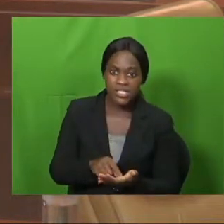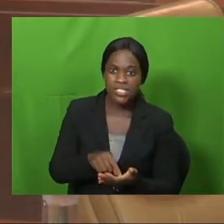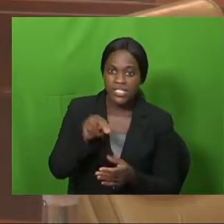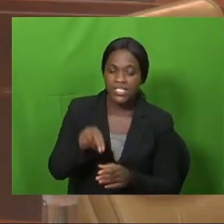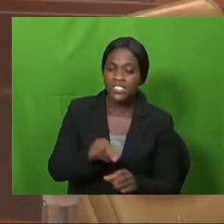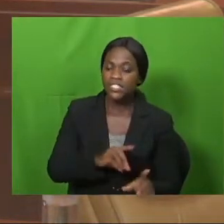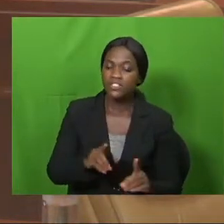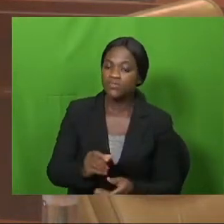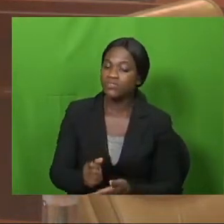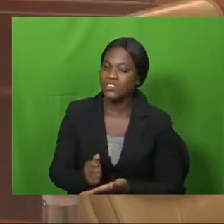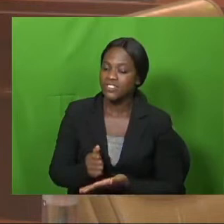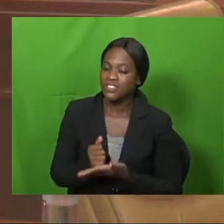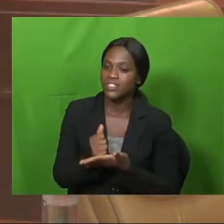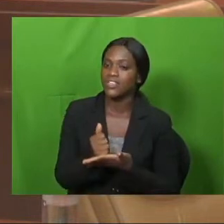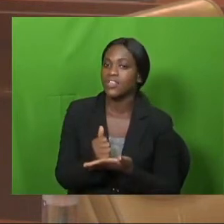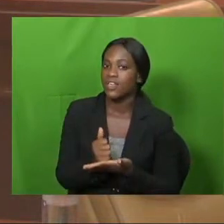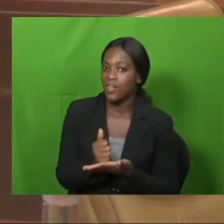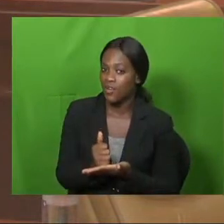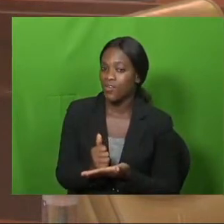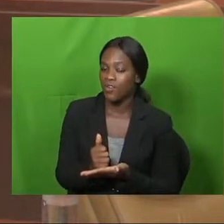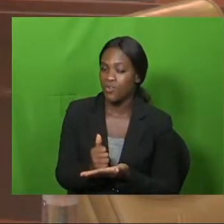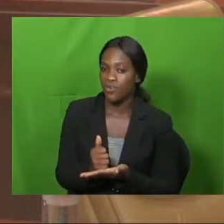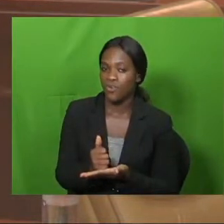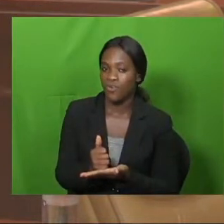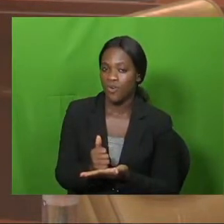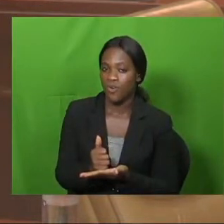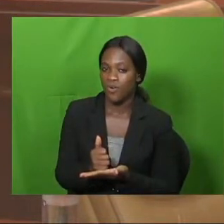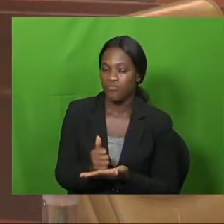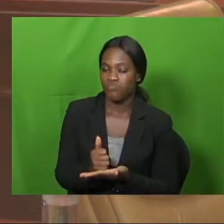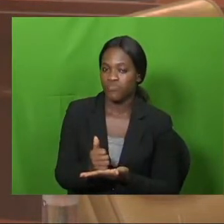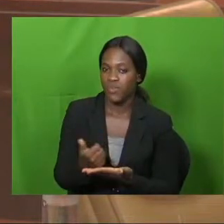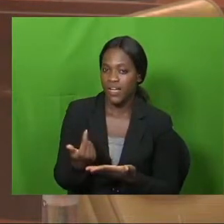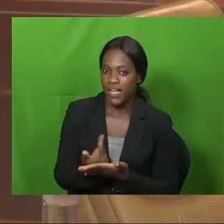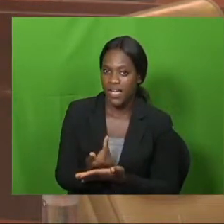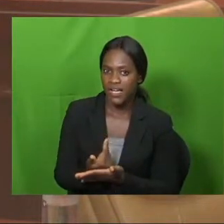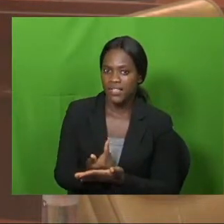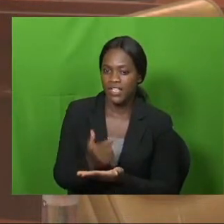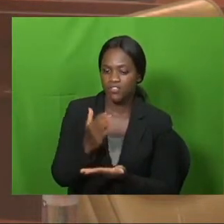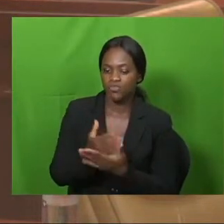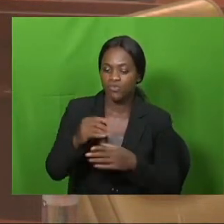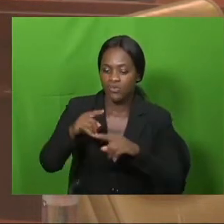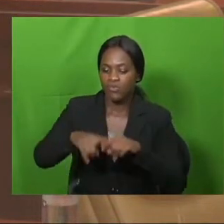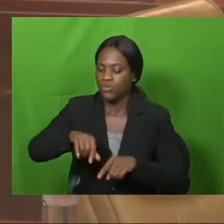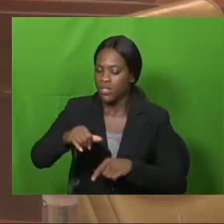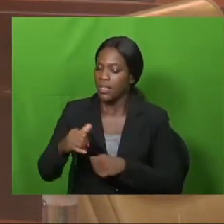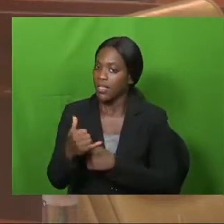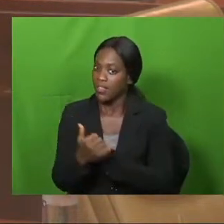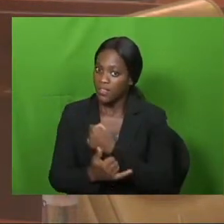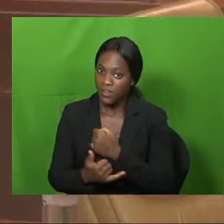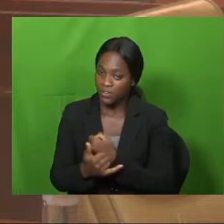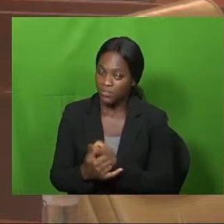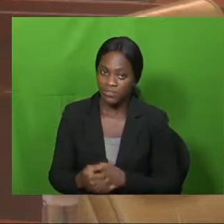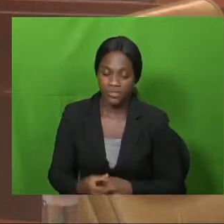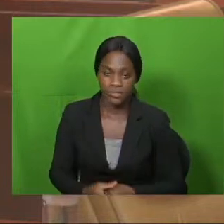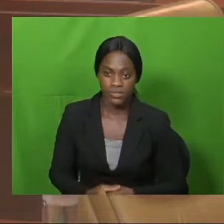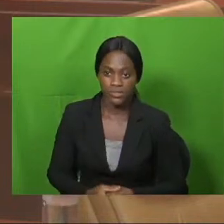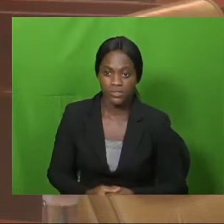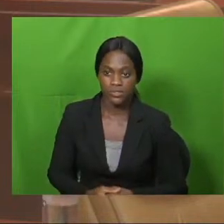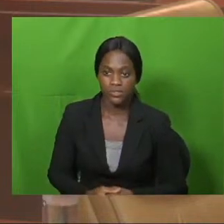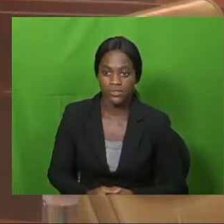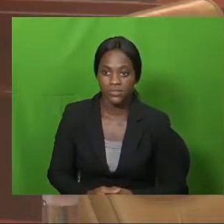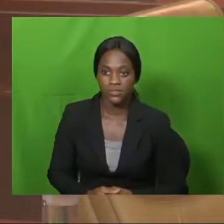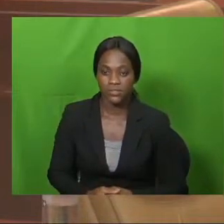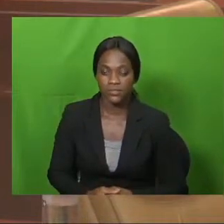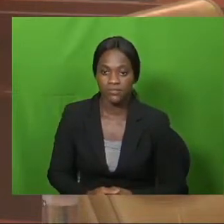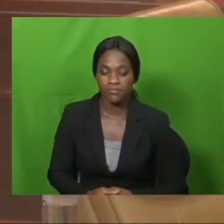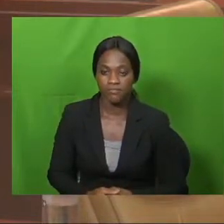the fetters of, the external forces. Honorable Speaker, let me say this, let me quote this, and then, with your